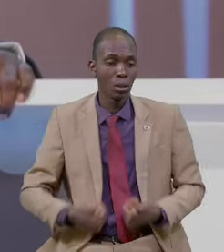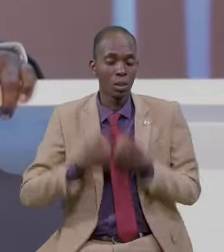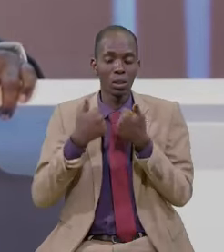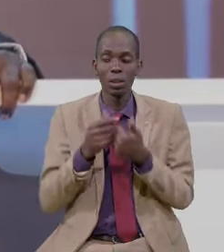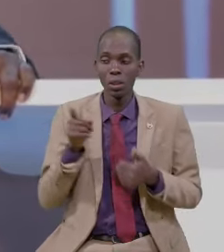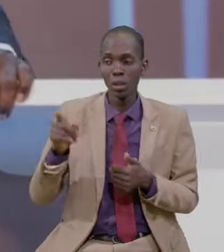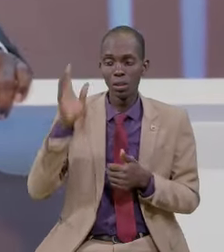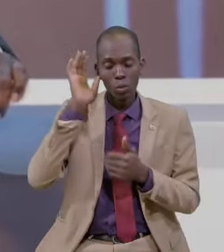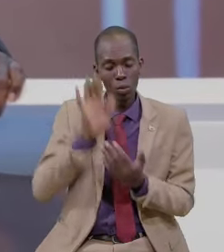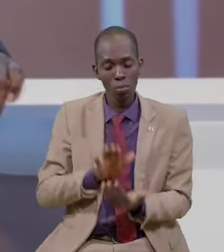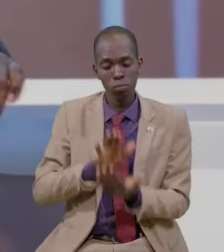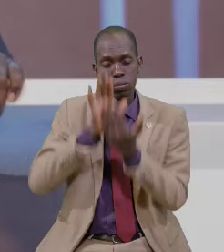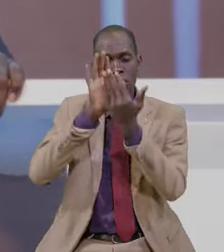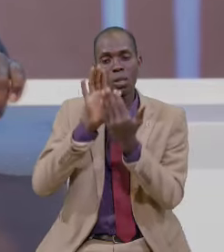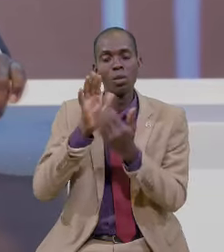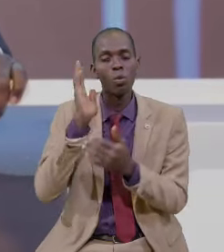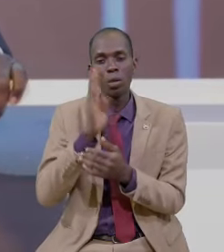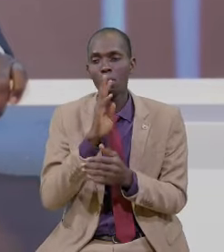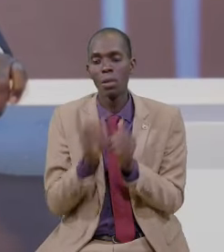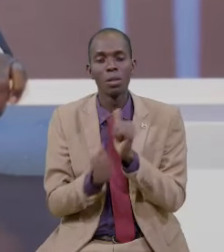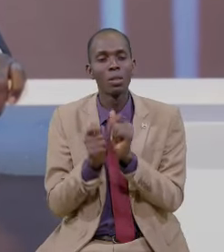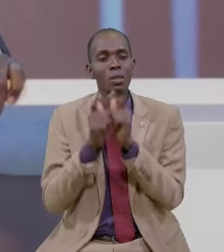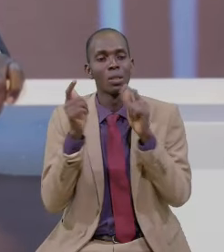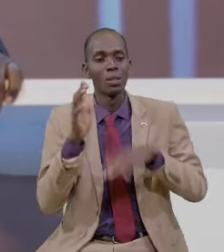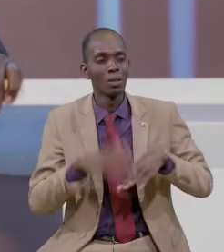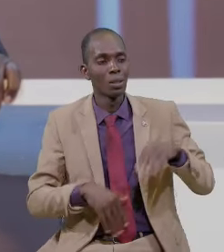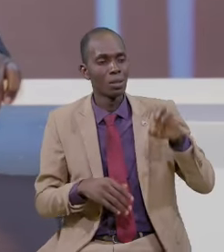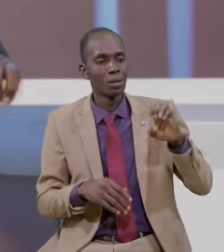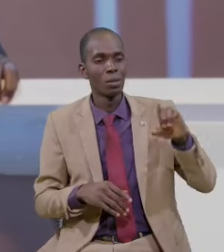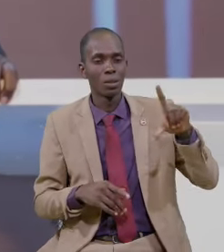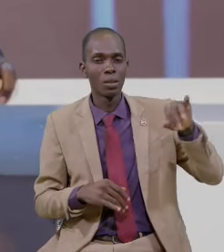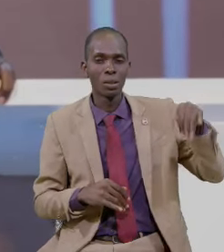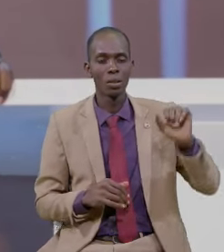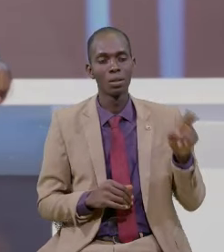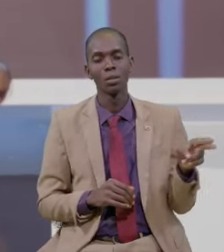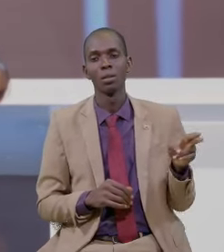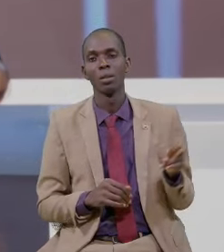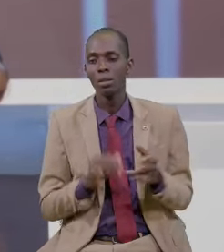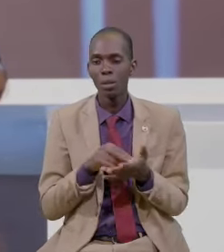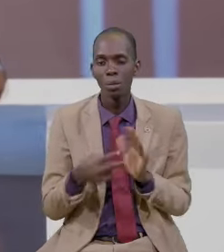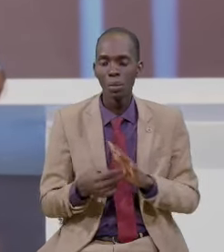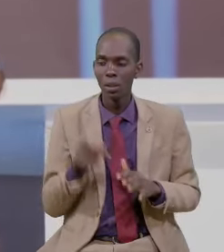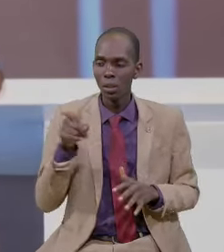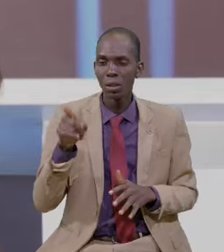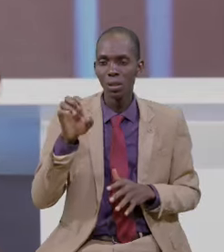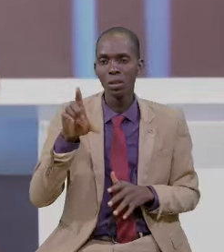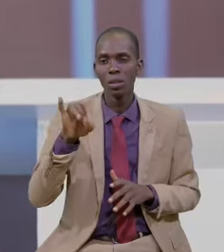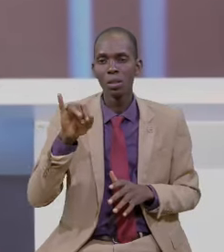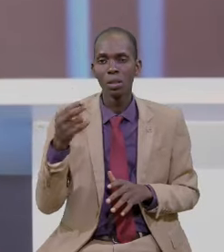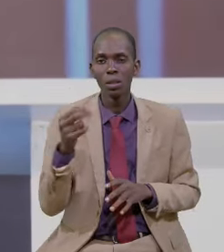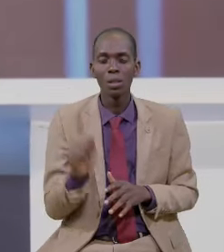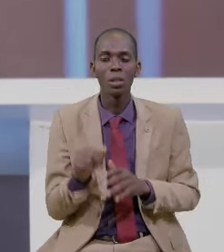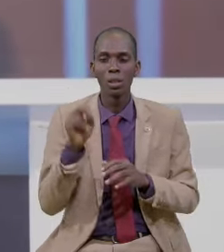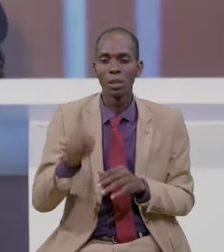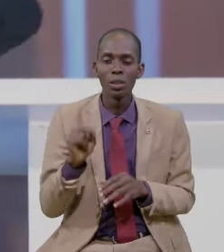challenge that Elijah faced, you need double power, double anointing, double outpouring of the